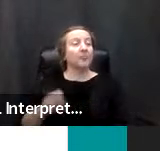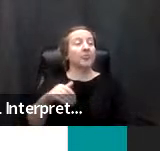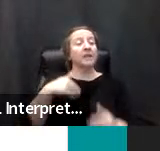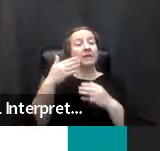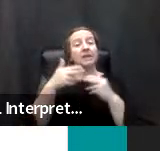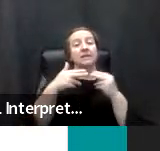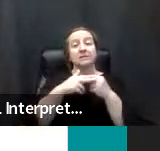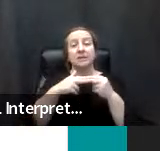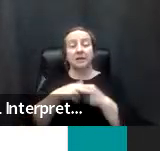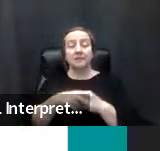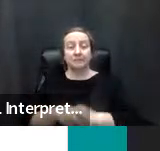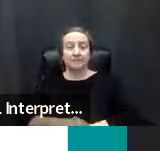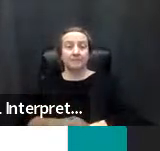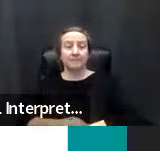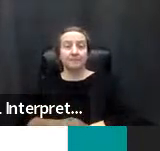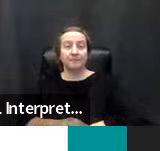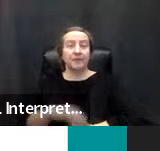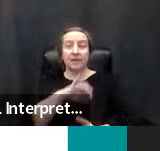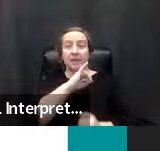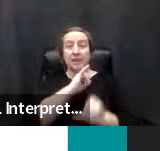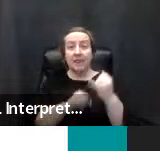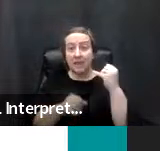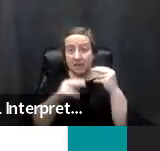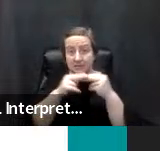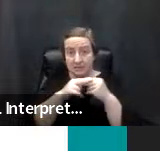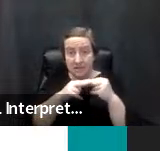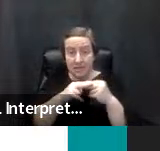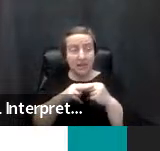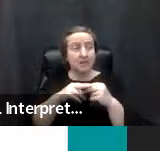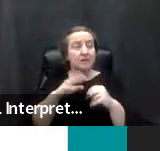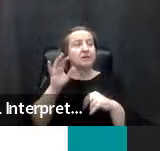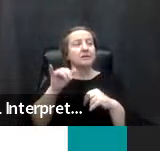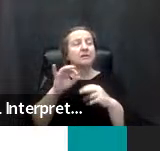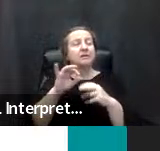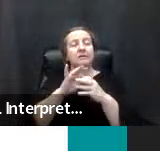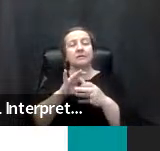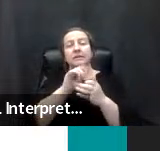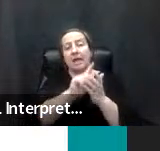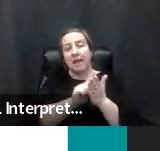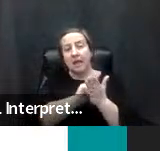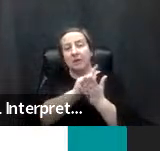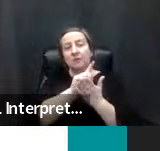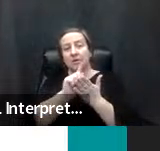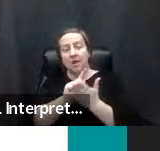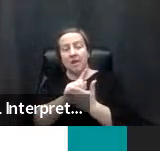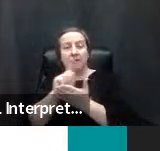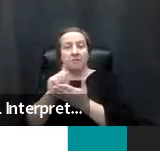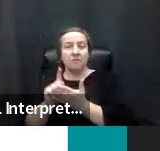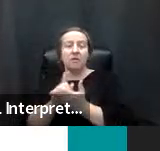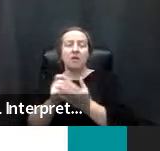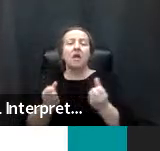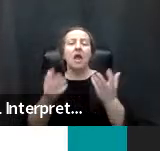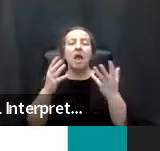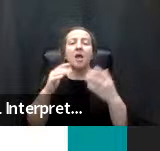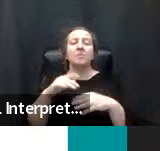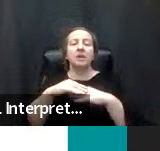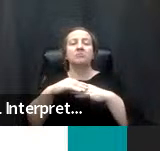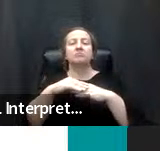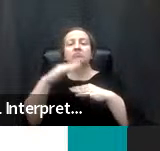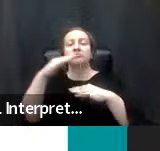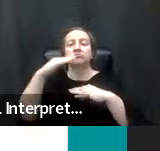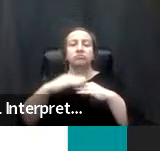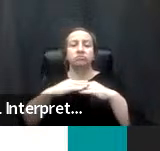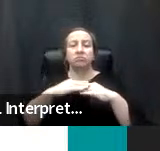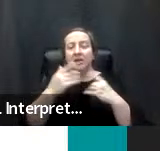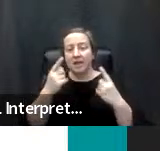slide. So the last slide here again was kind of hour by hour, showing kind of how many lifts are occurring, and on